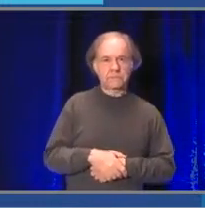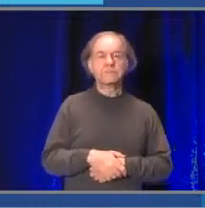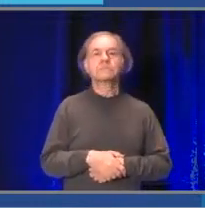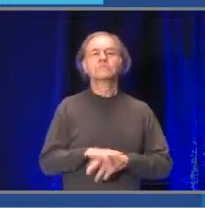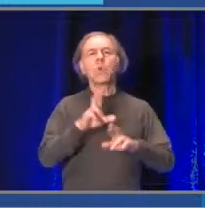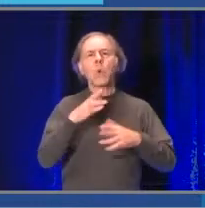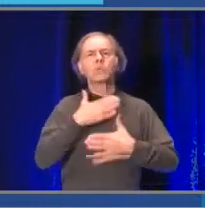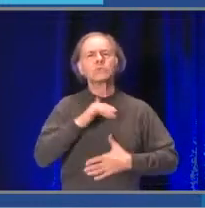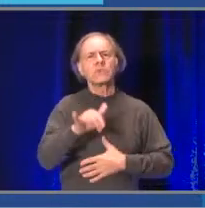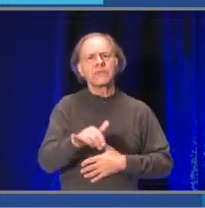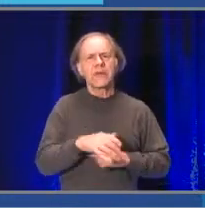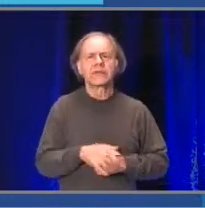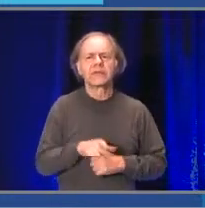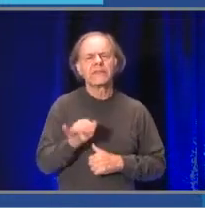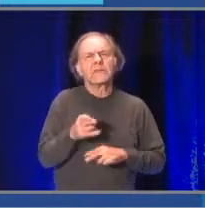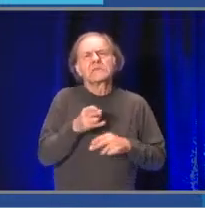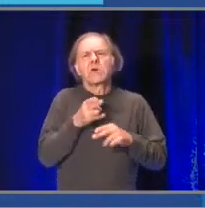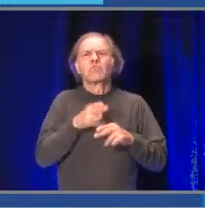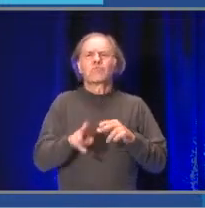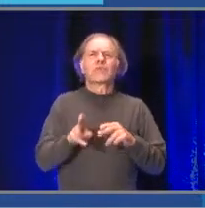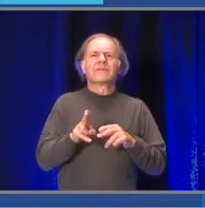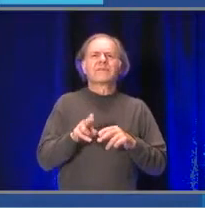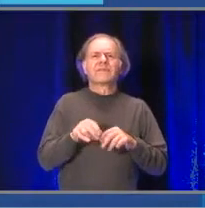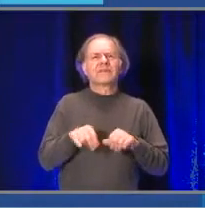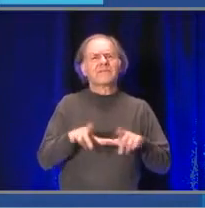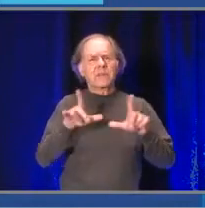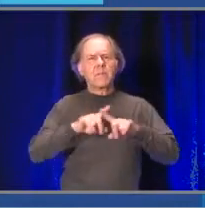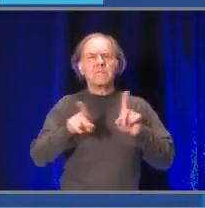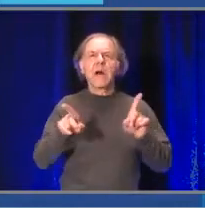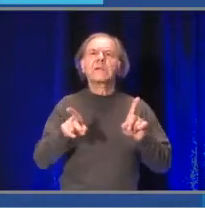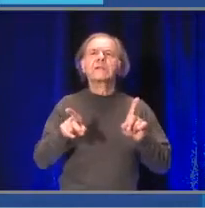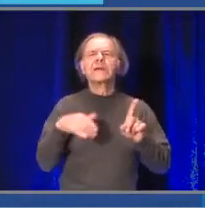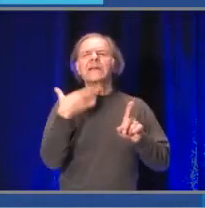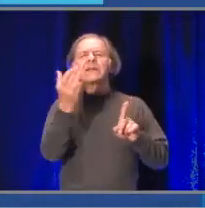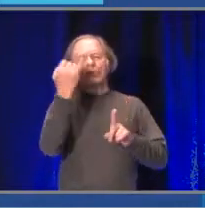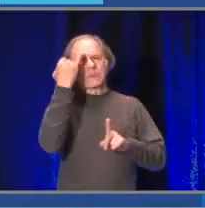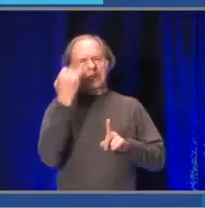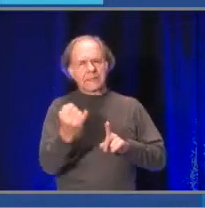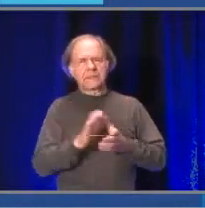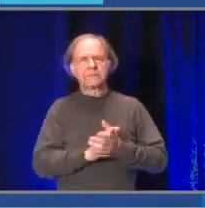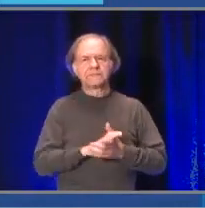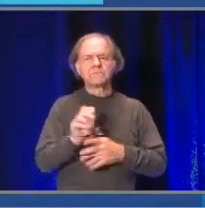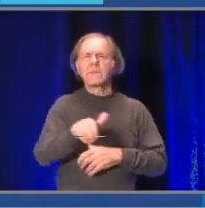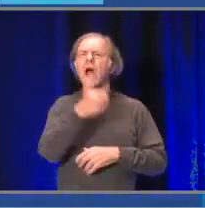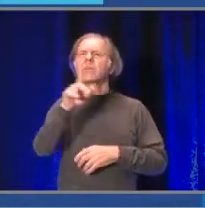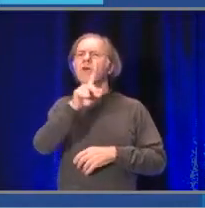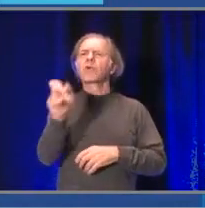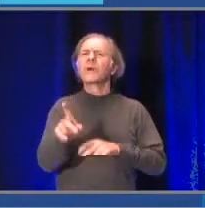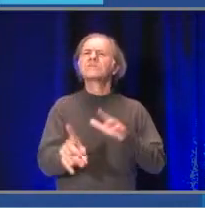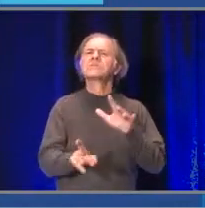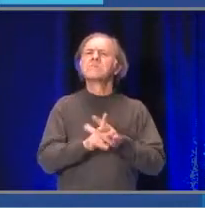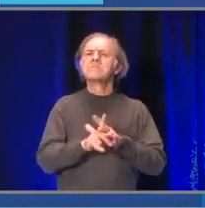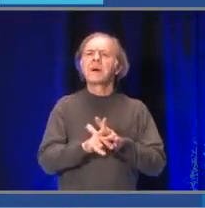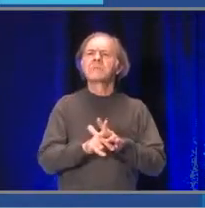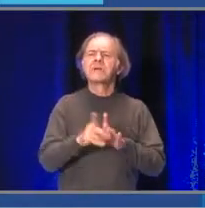Hope you enjoyed that as a brief video, but it does give you some insight. Another question that came up